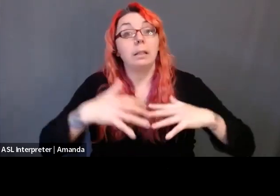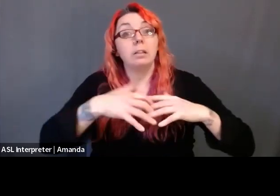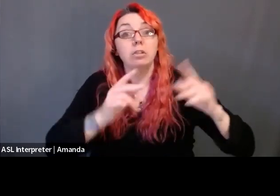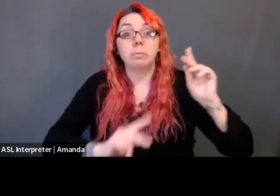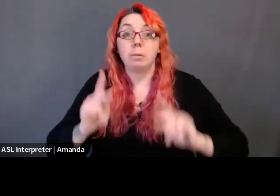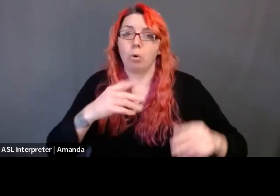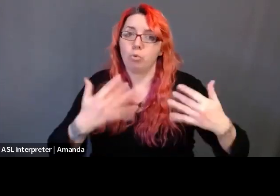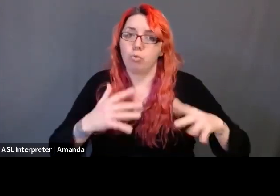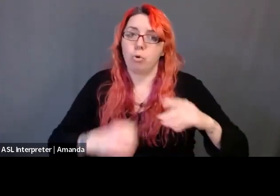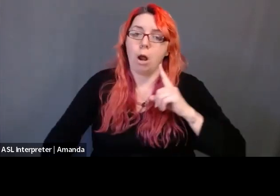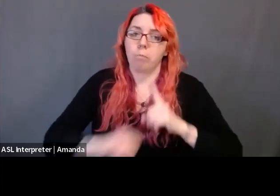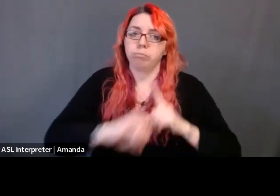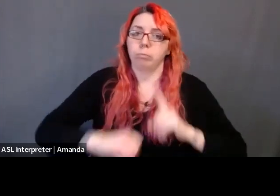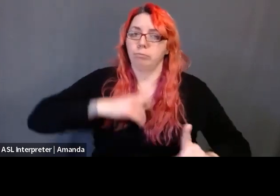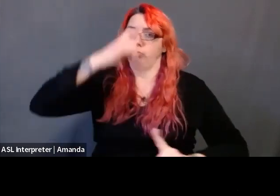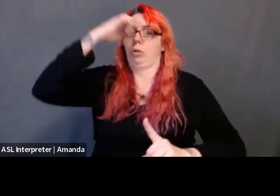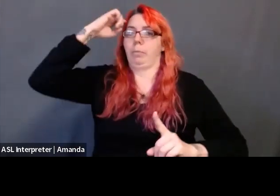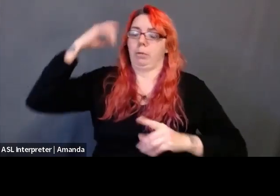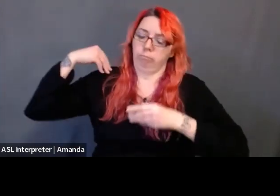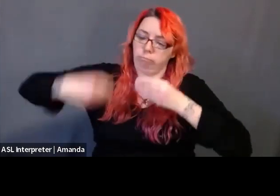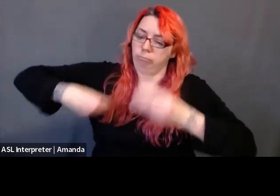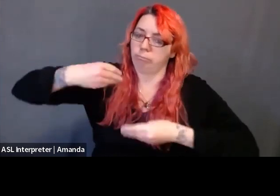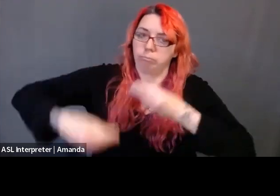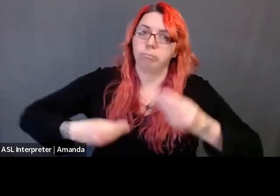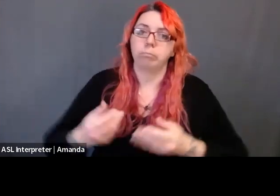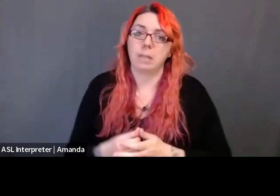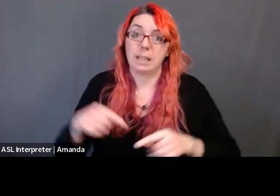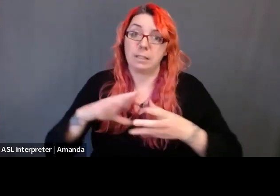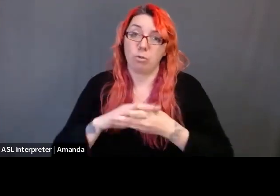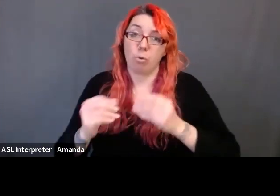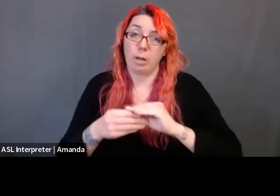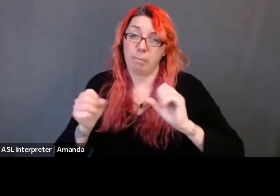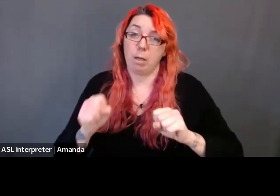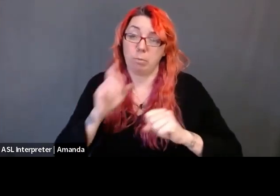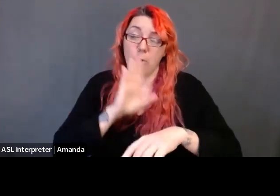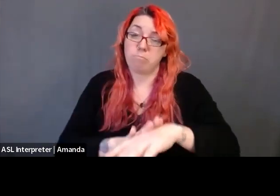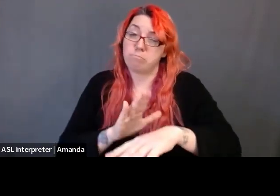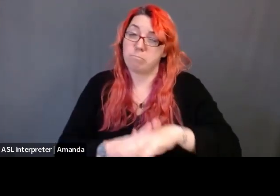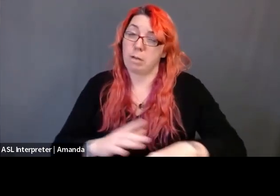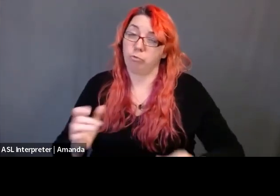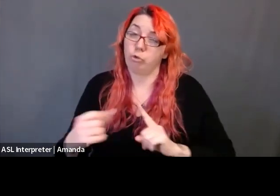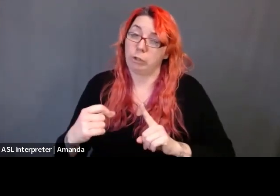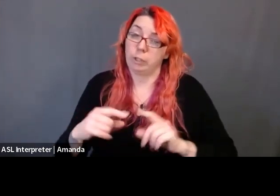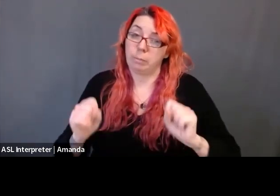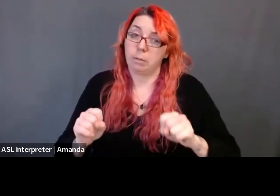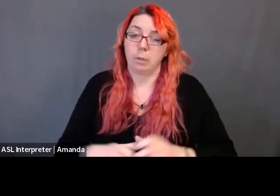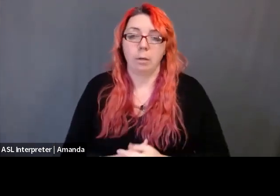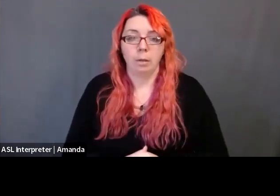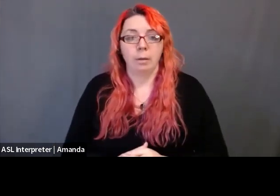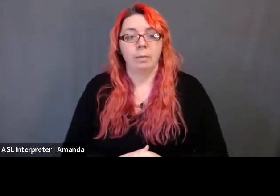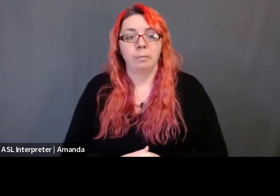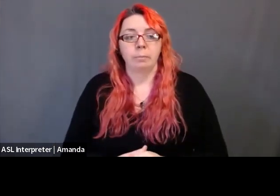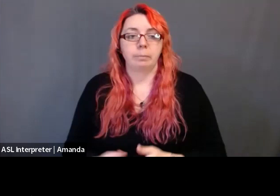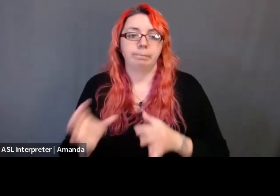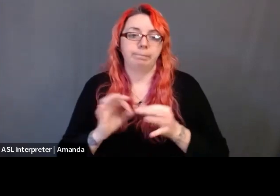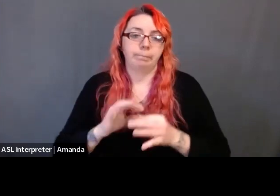intergenerational trauma. And a warning, this story may be disturbing for some viewers. Hi, everyone. I'm Doreen Manuel. I'm the director of the